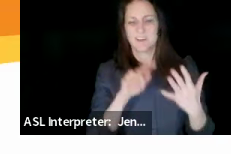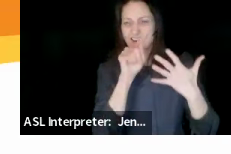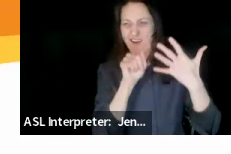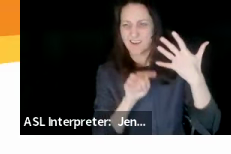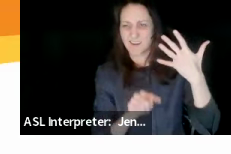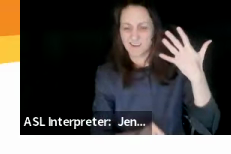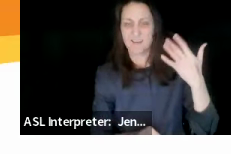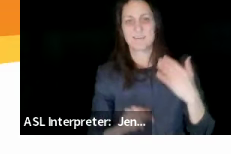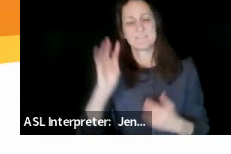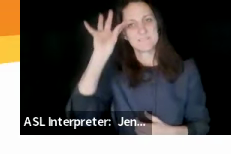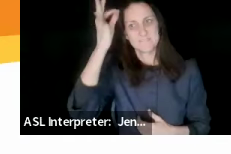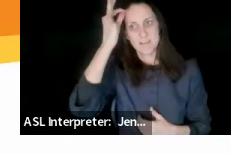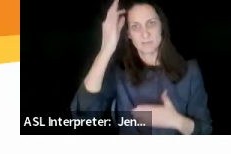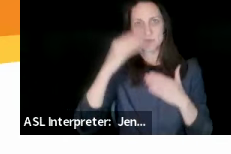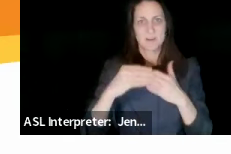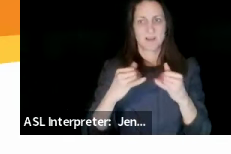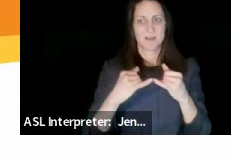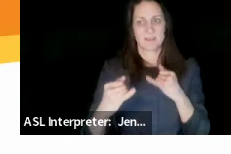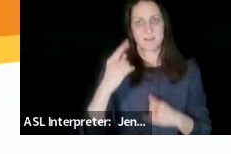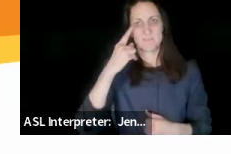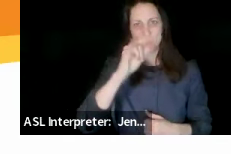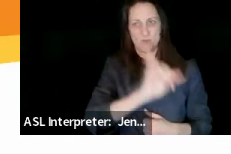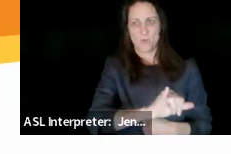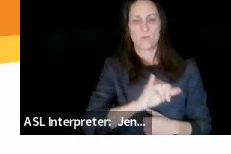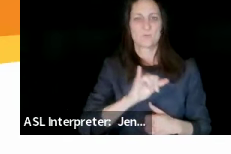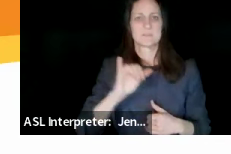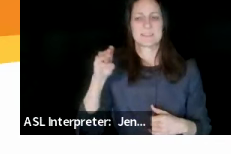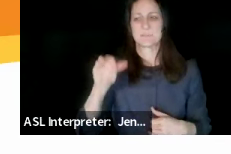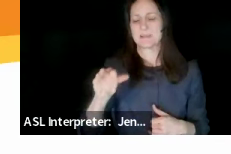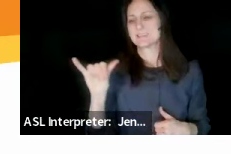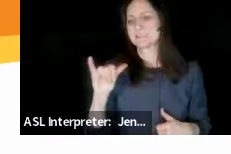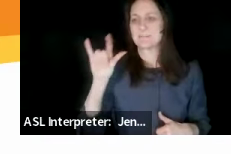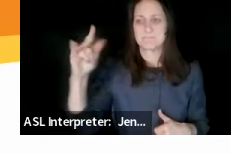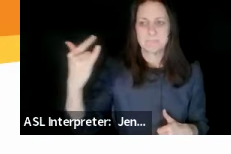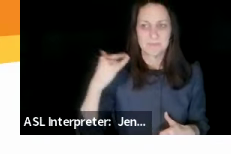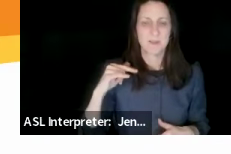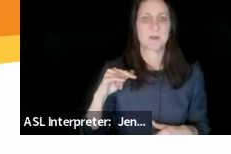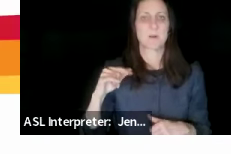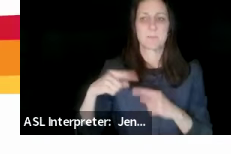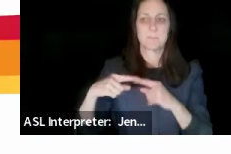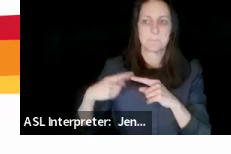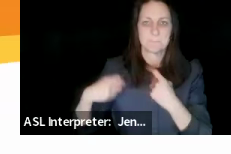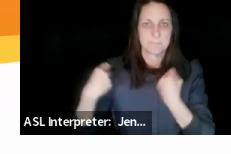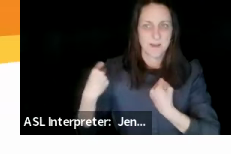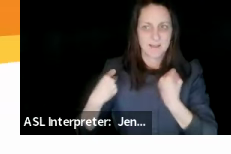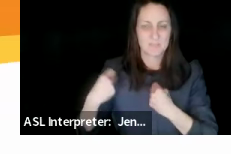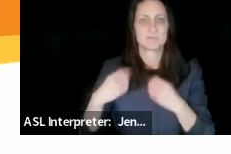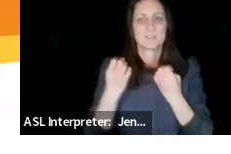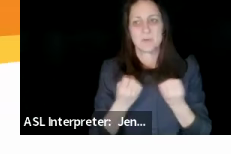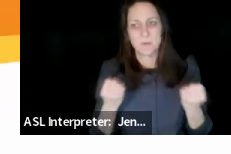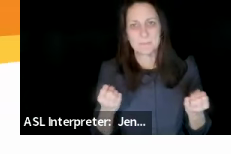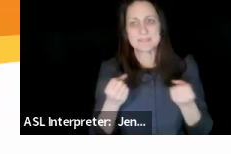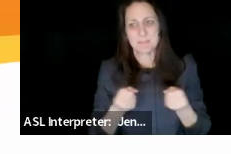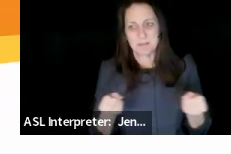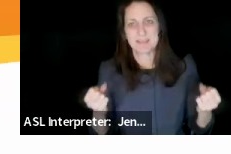established guidelines for these expenses, for the airfares and mileage, equipment and supplies are all